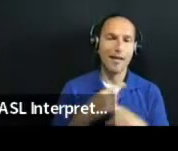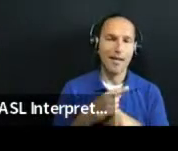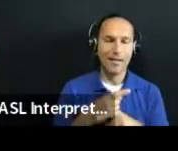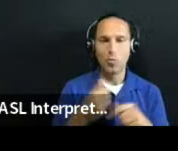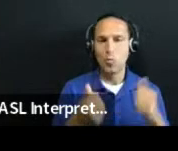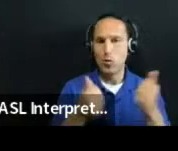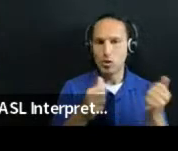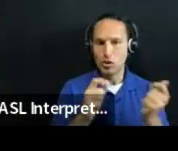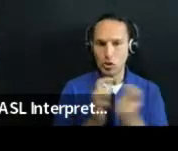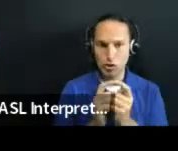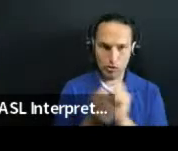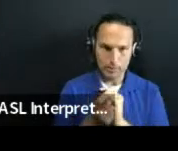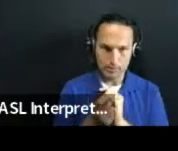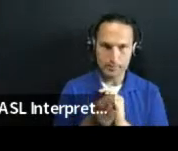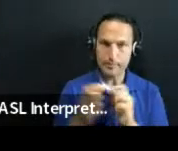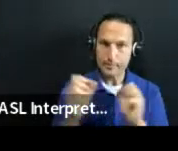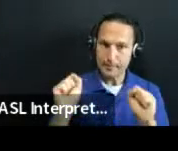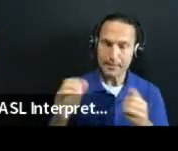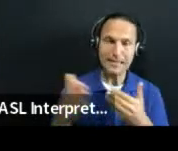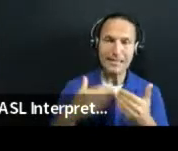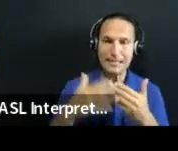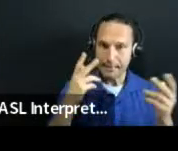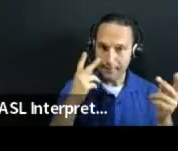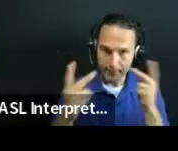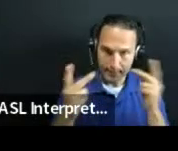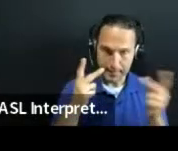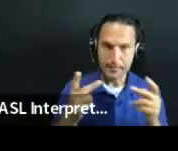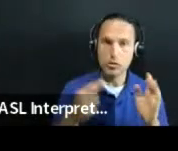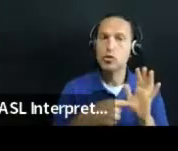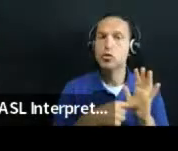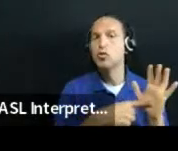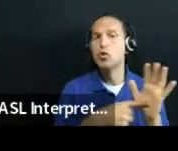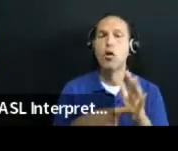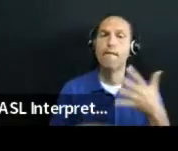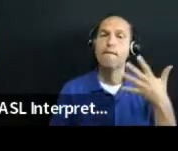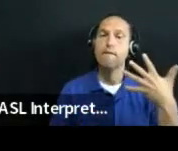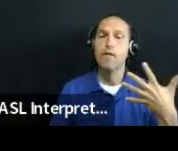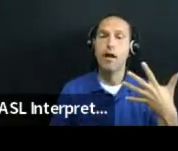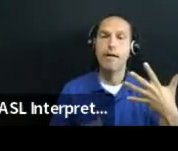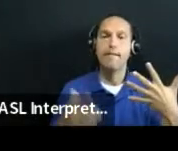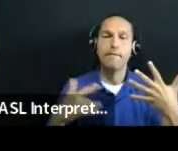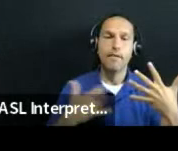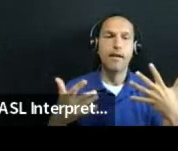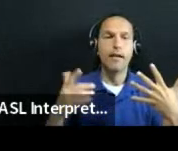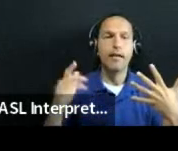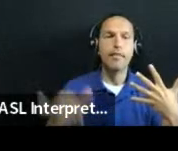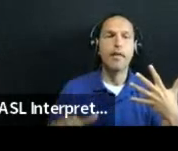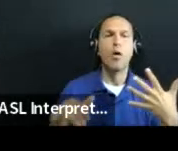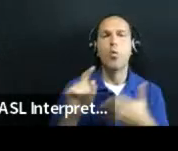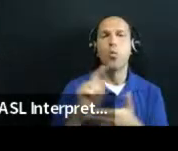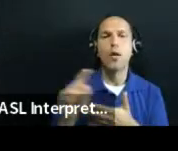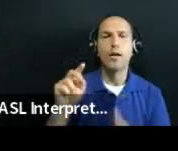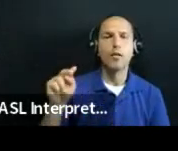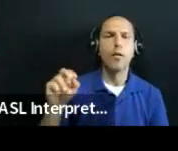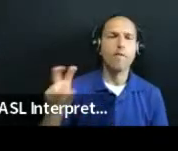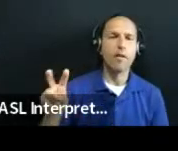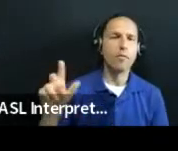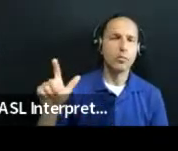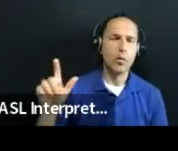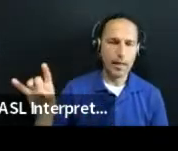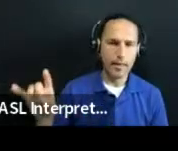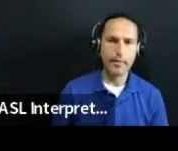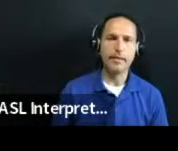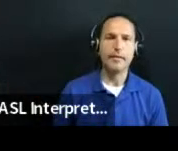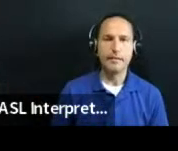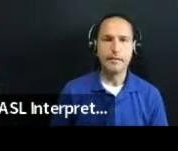has changed or what is now visible. So it'll say showing 5 events for the week of November 28th, right? And